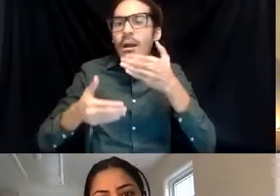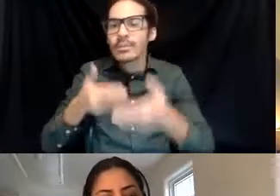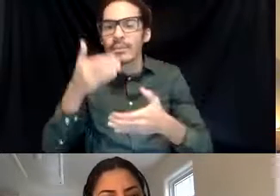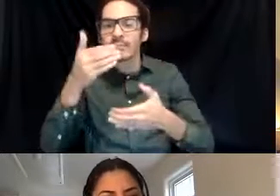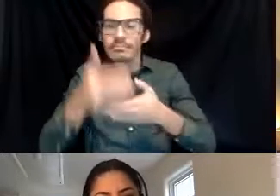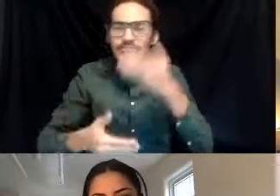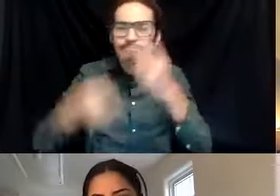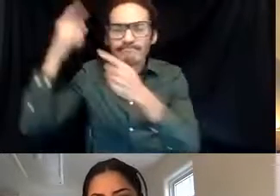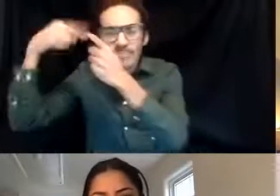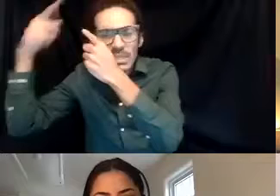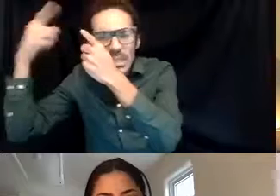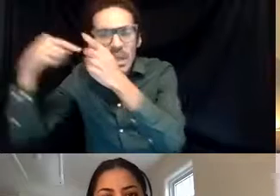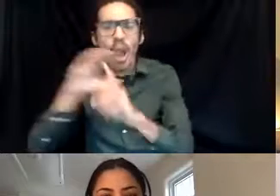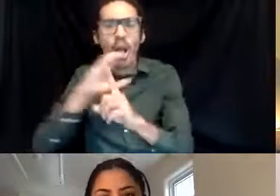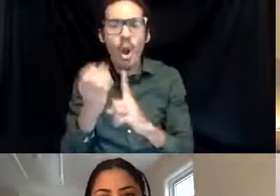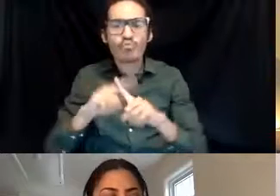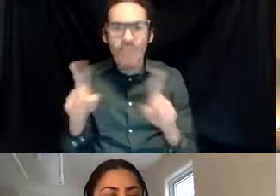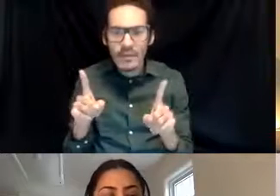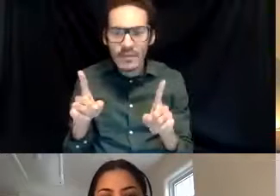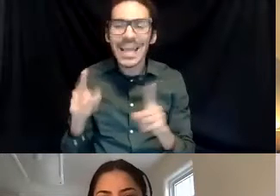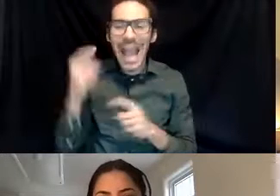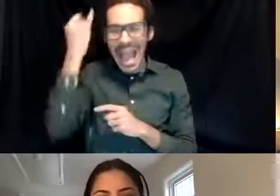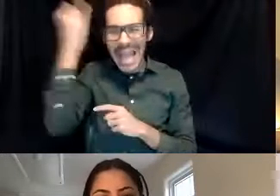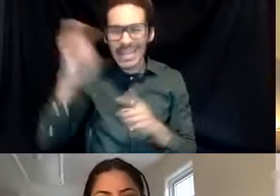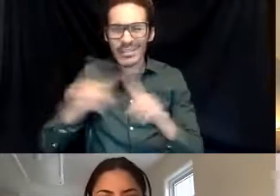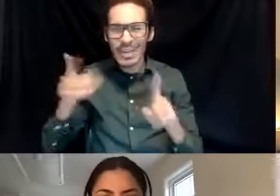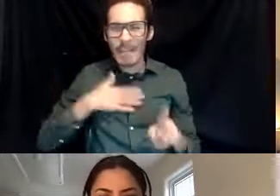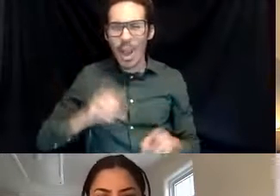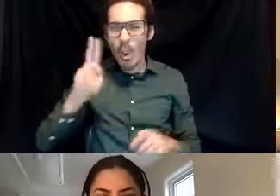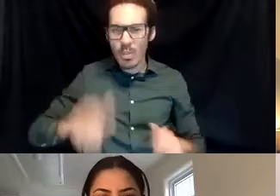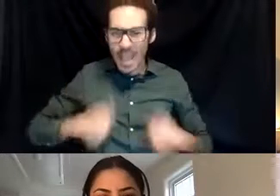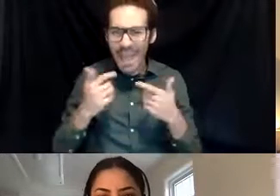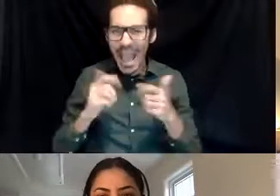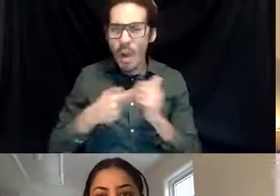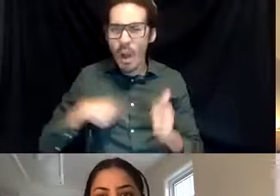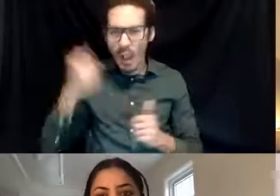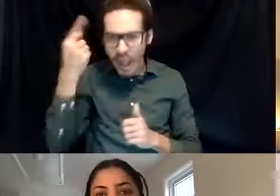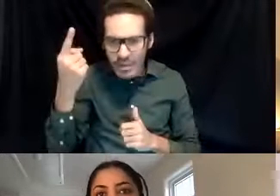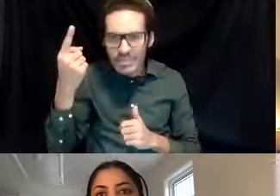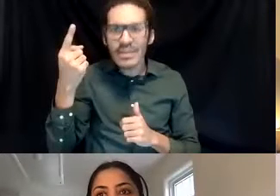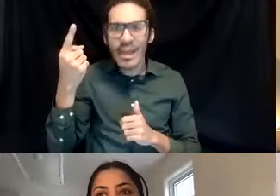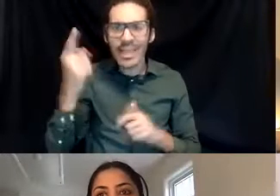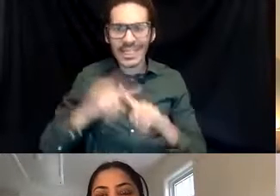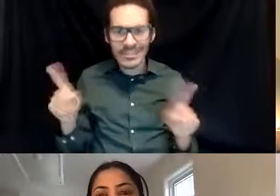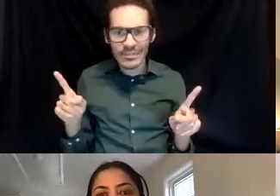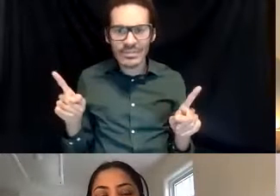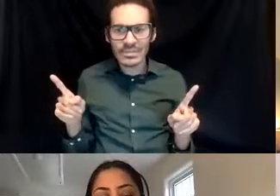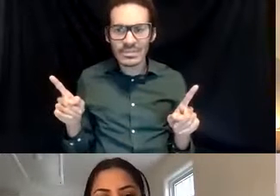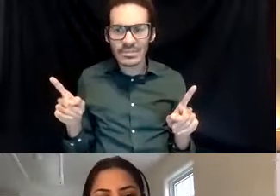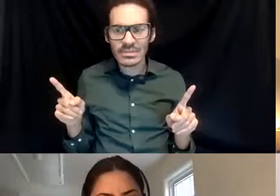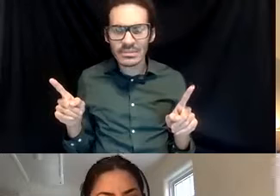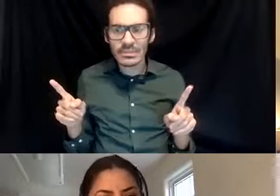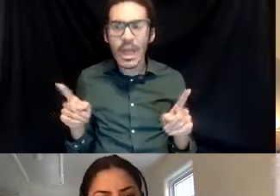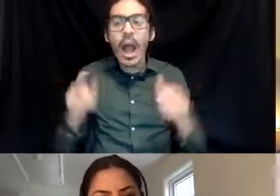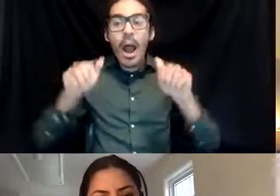processing cultural difference and the idea of difference in my own life and how I understand that. Um, the